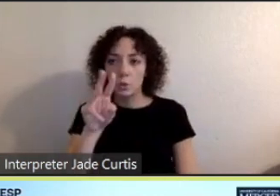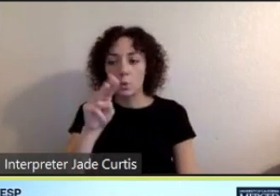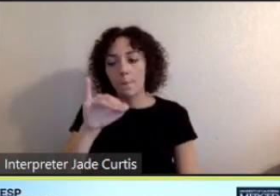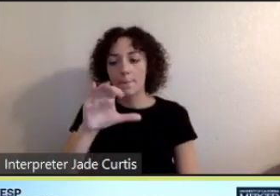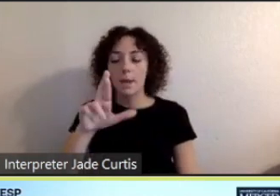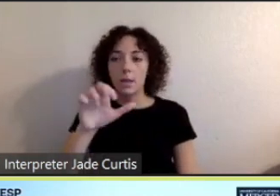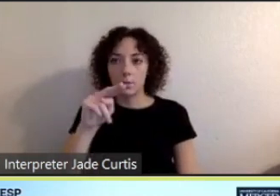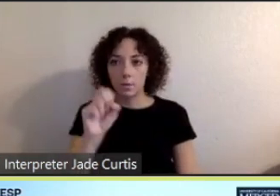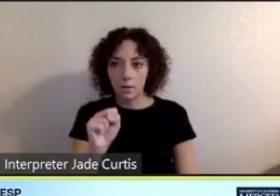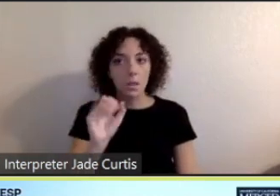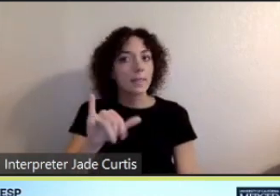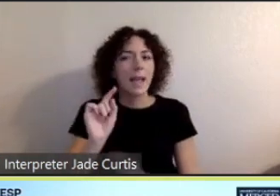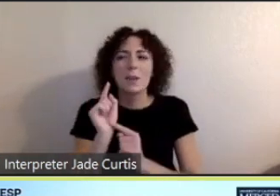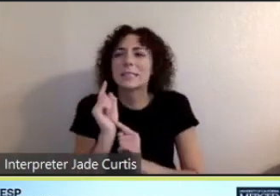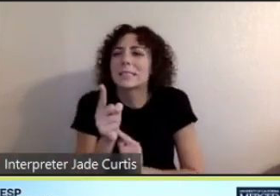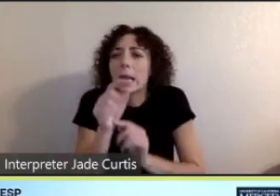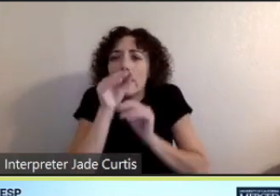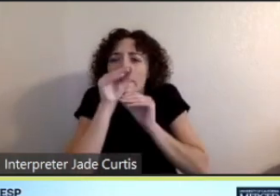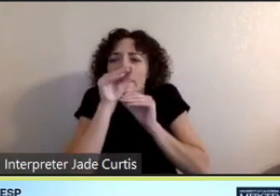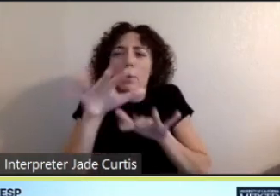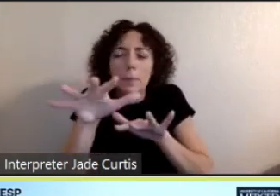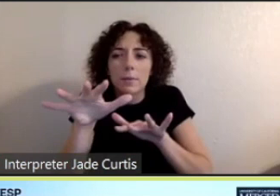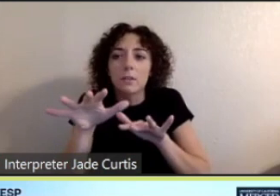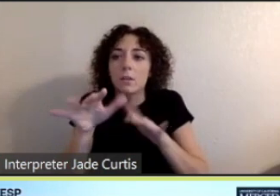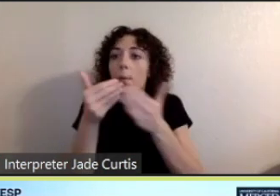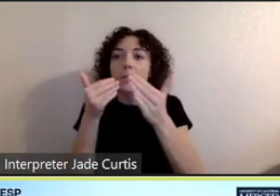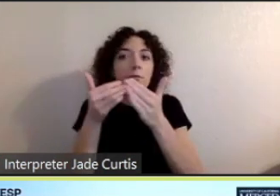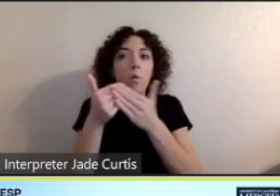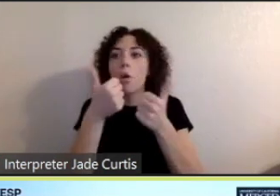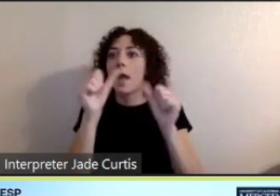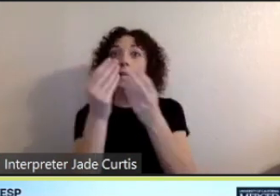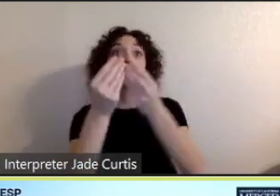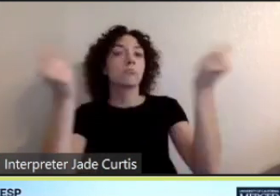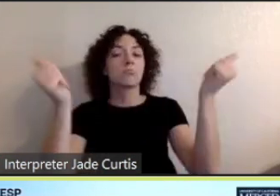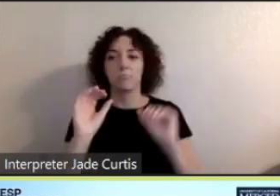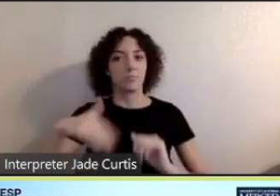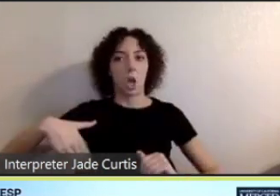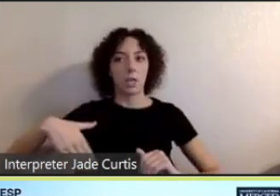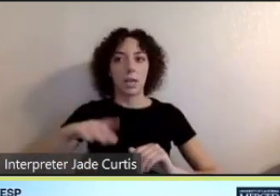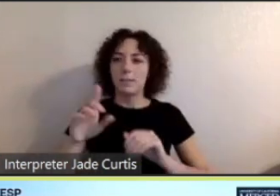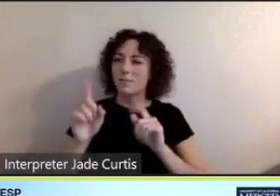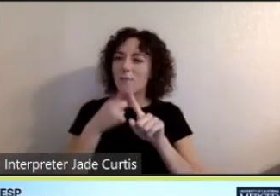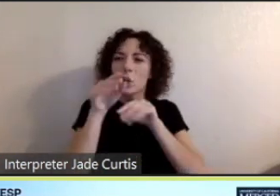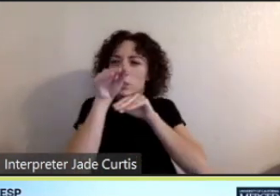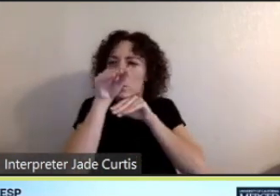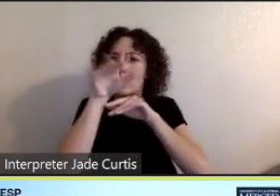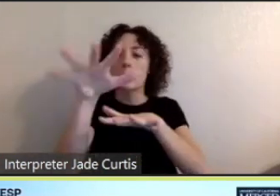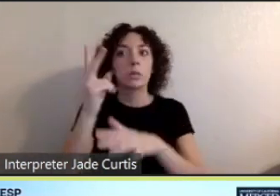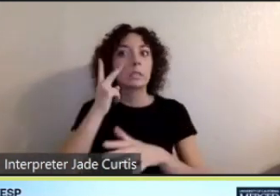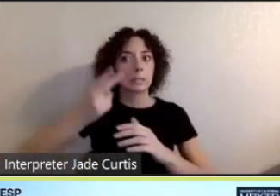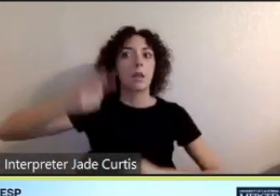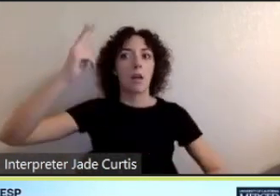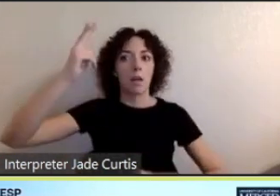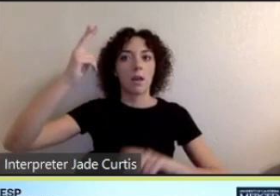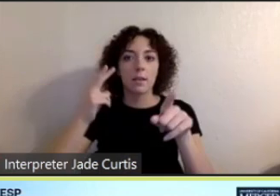right as they come out of our mouths before they have undergone any evaporation. And there's a little bit of a shoulder out